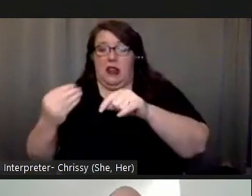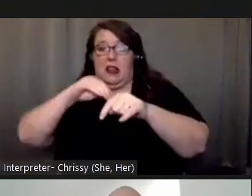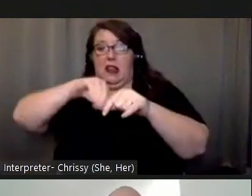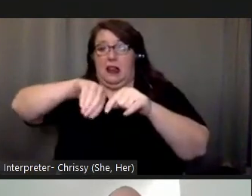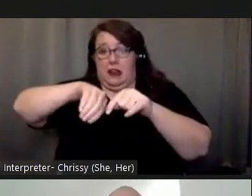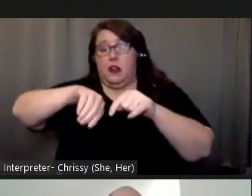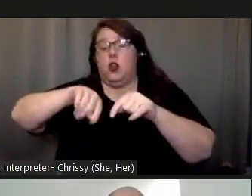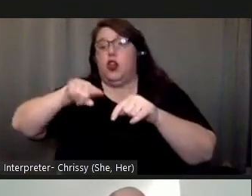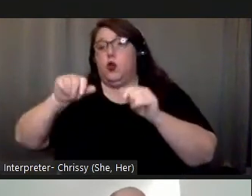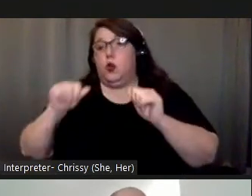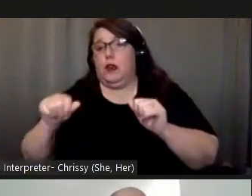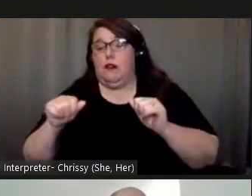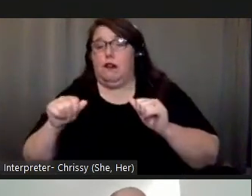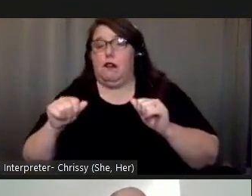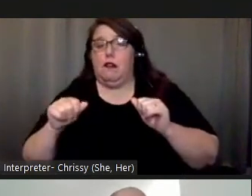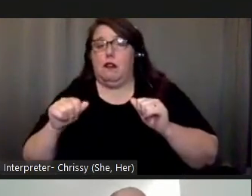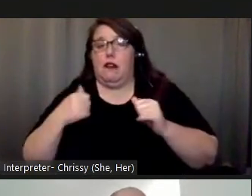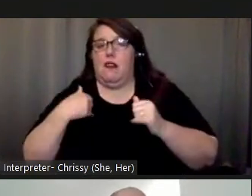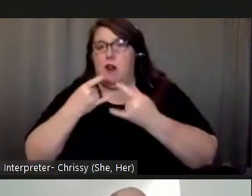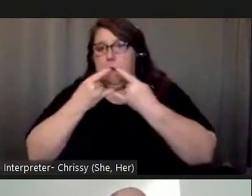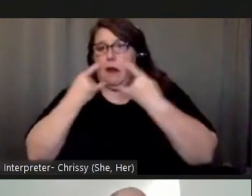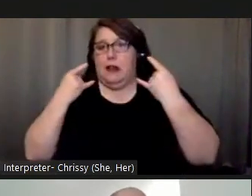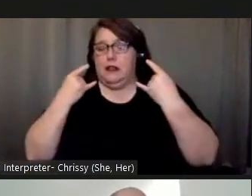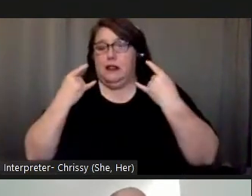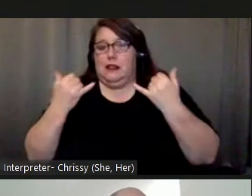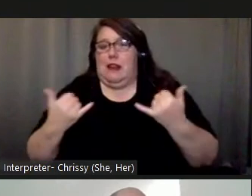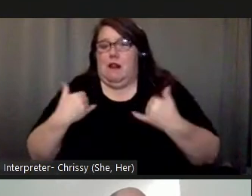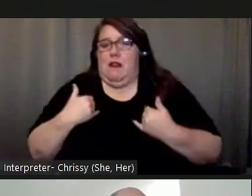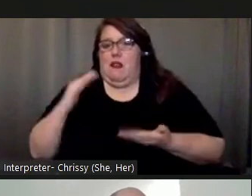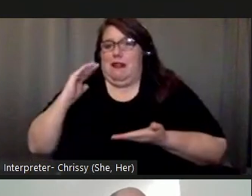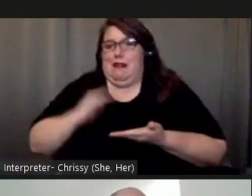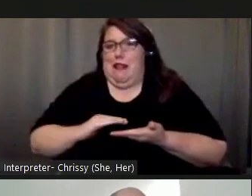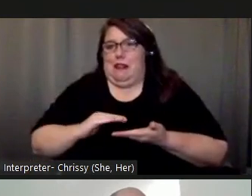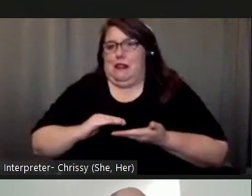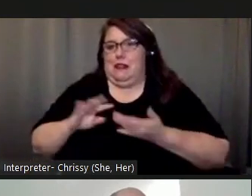you create a mask that now has fewer leaks